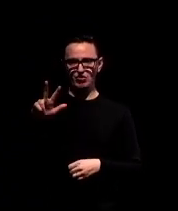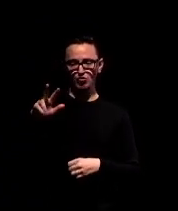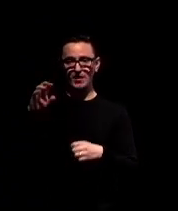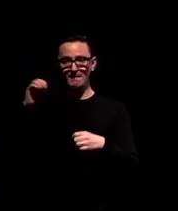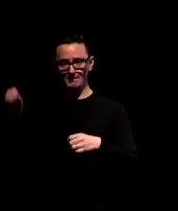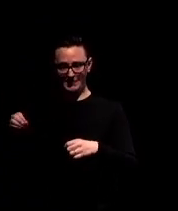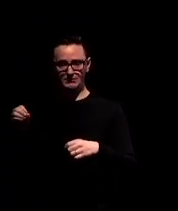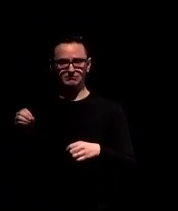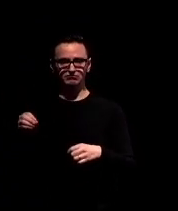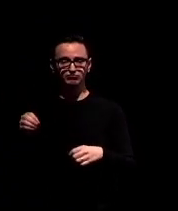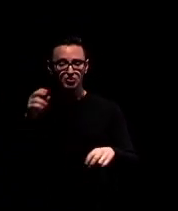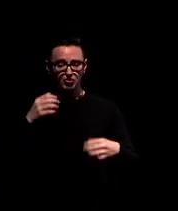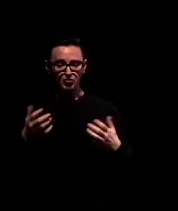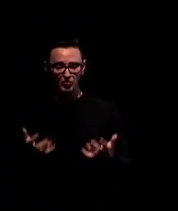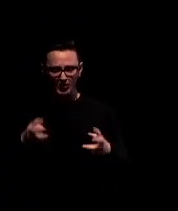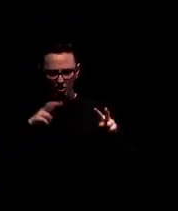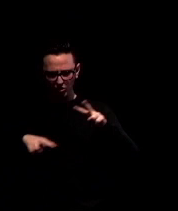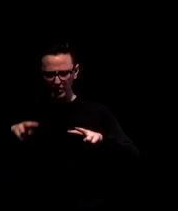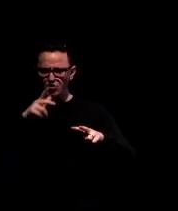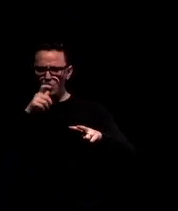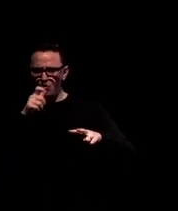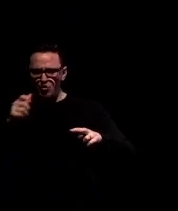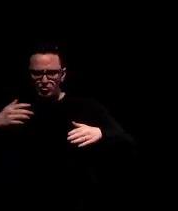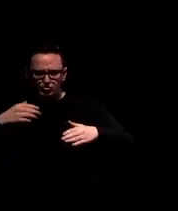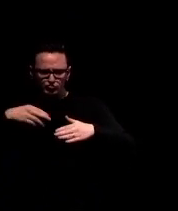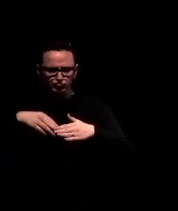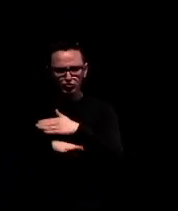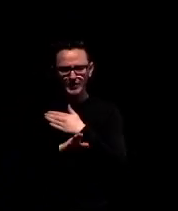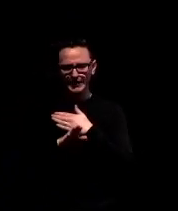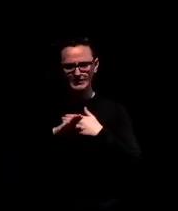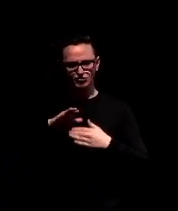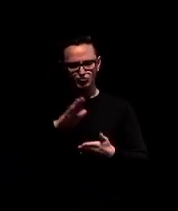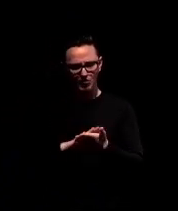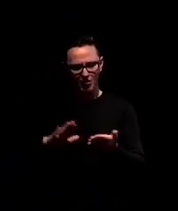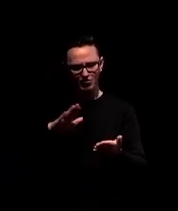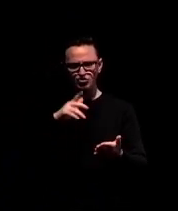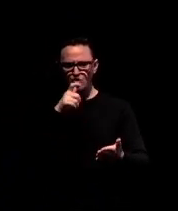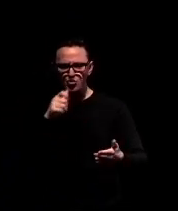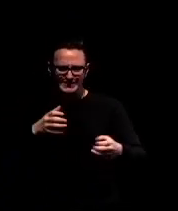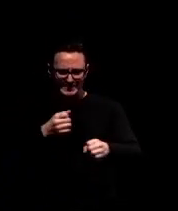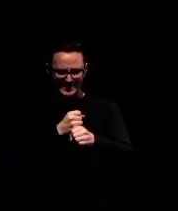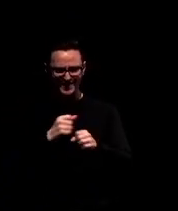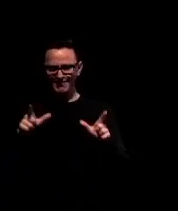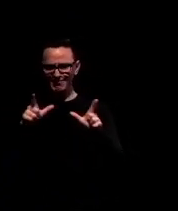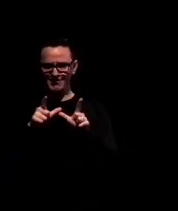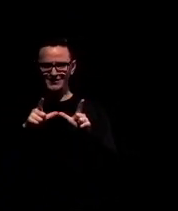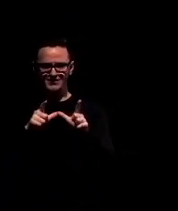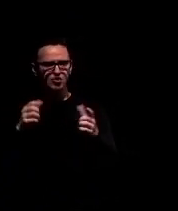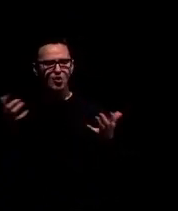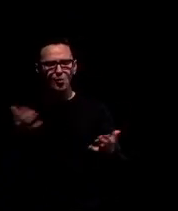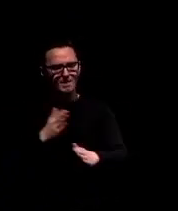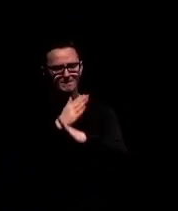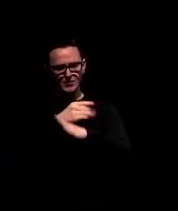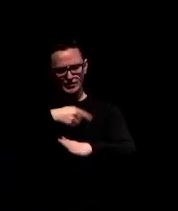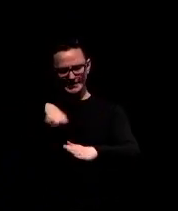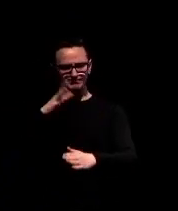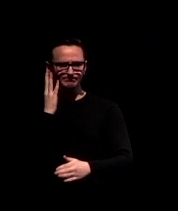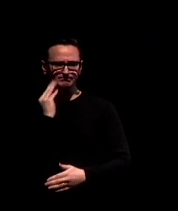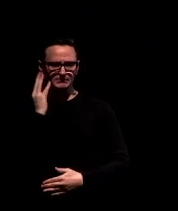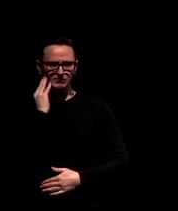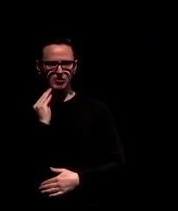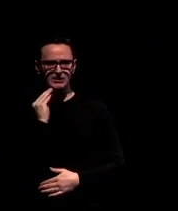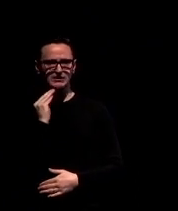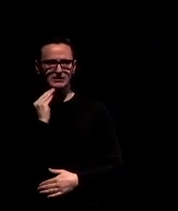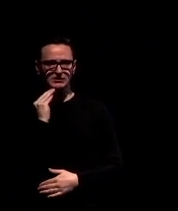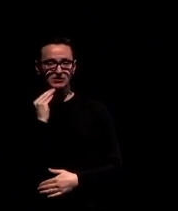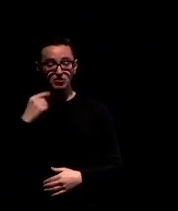looking at who's coming into the colleges, right? Who's getting licensed? What are those barriers? And coming back with recommendations. We want to